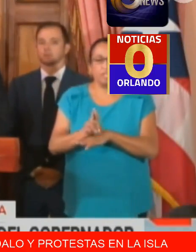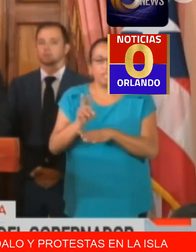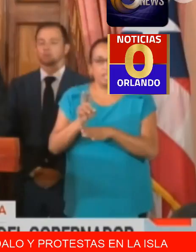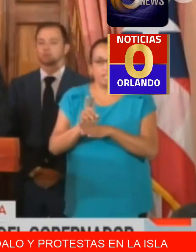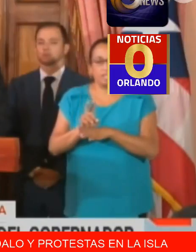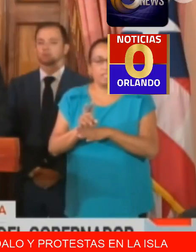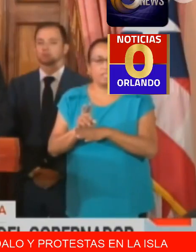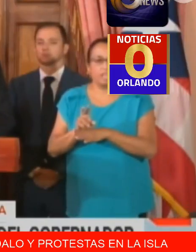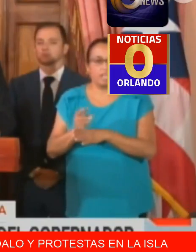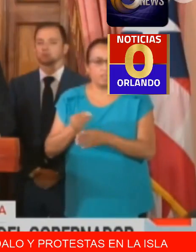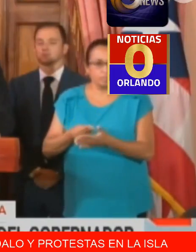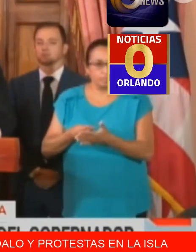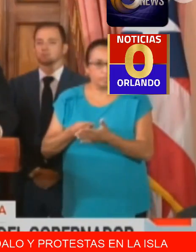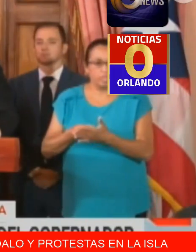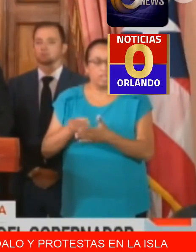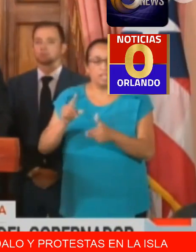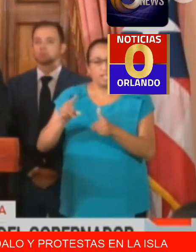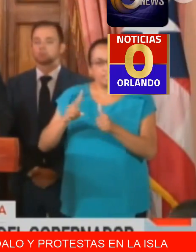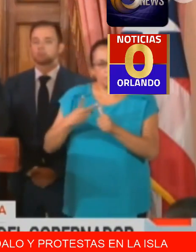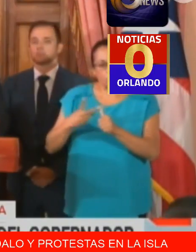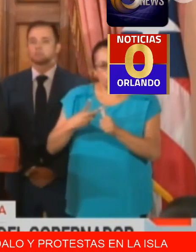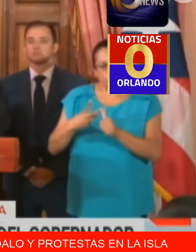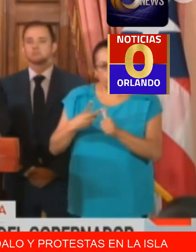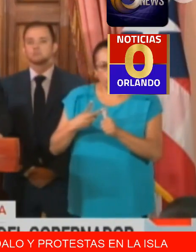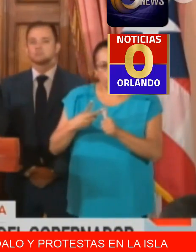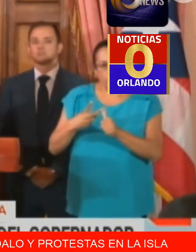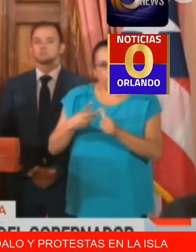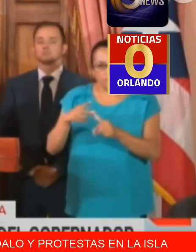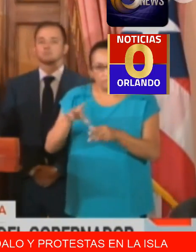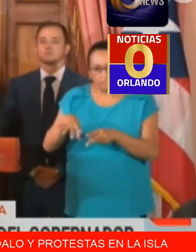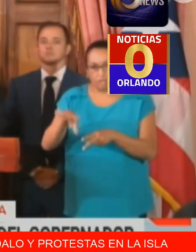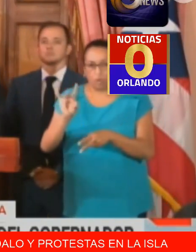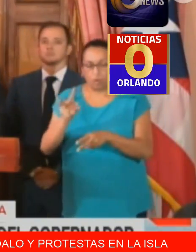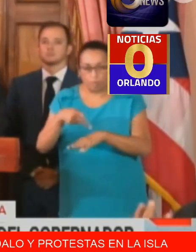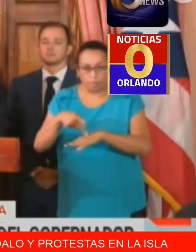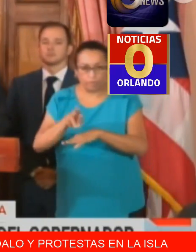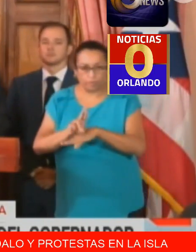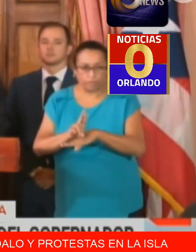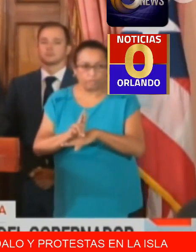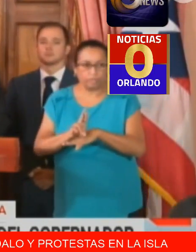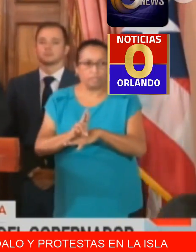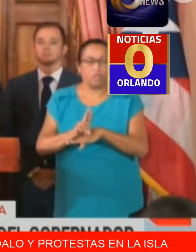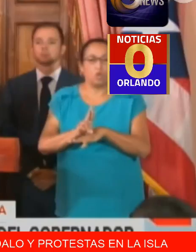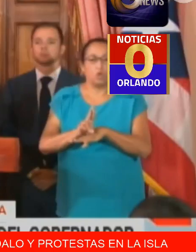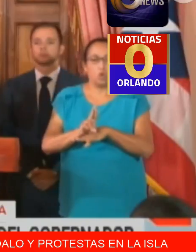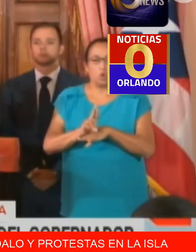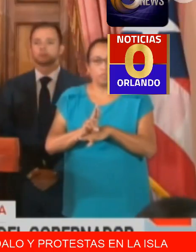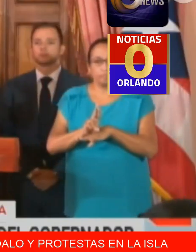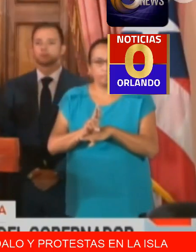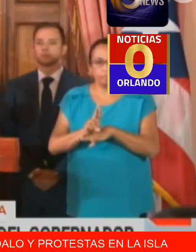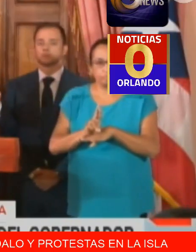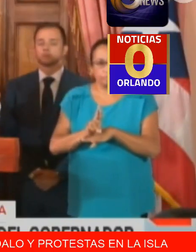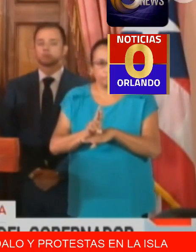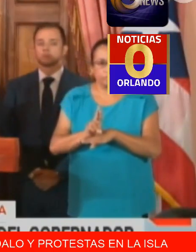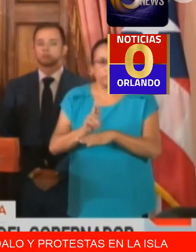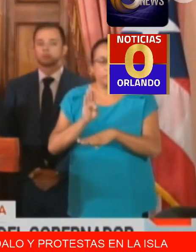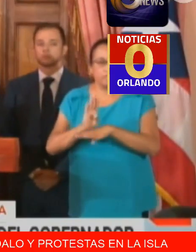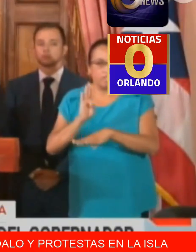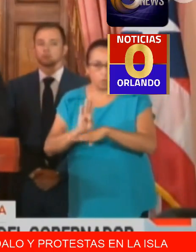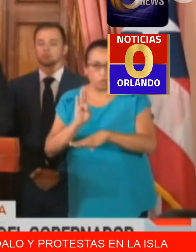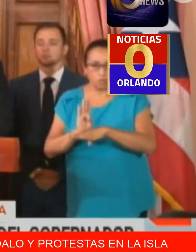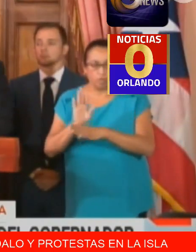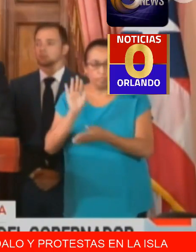Rico component, and the second one was the Discover Puerto Rico component. So investment shouldn't slow